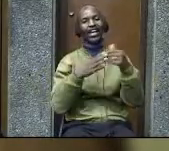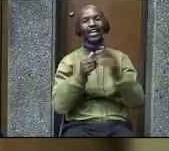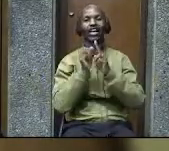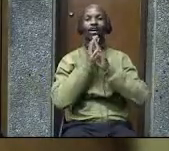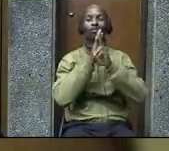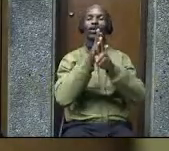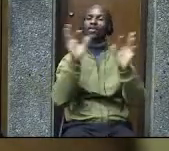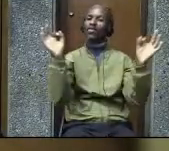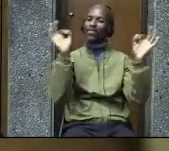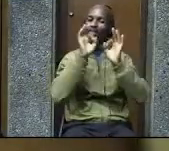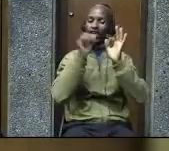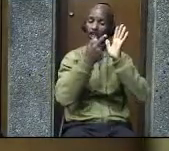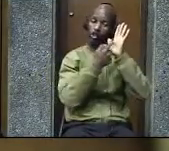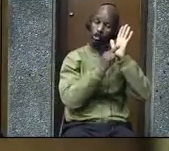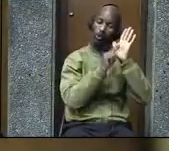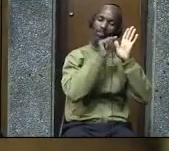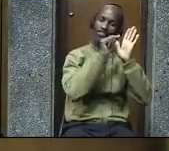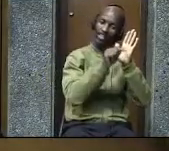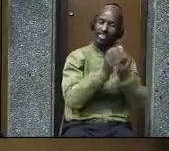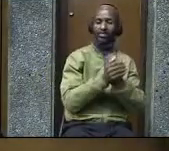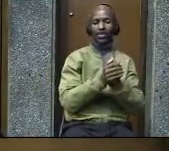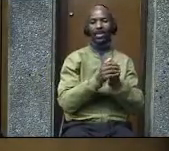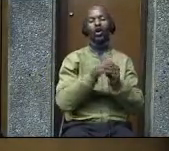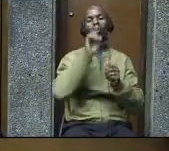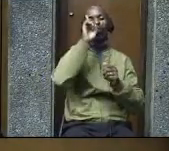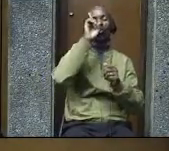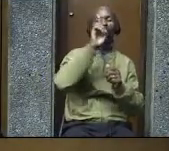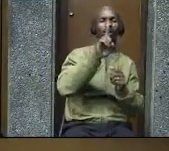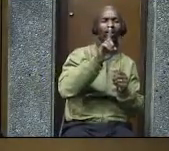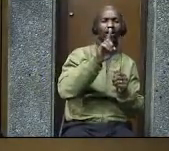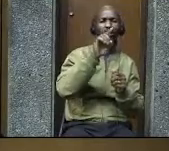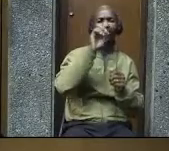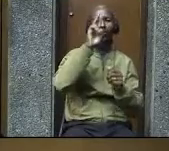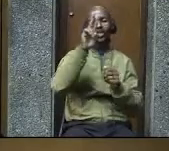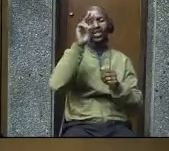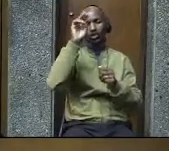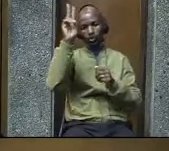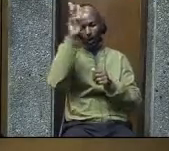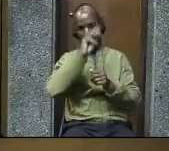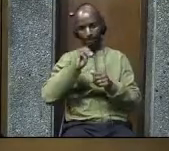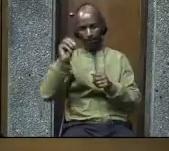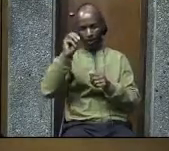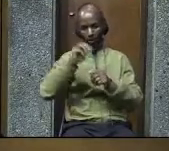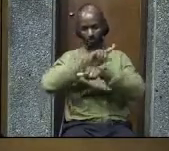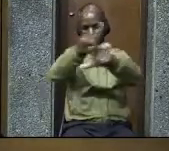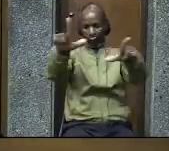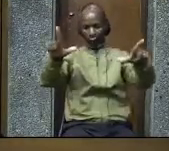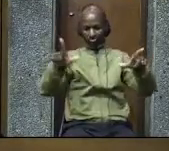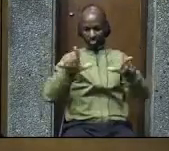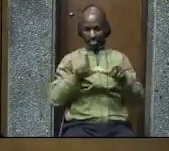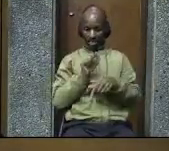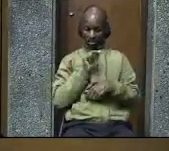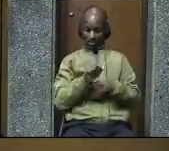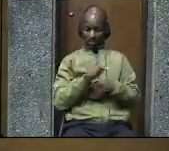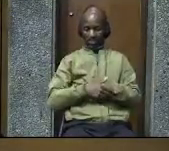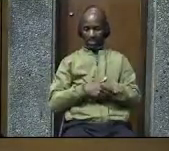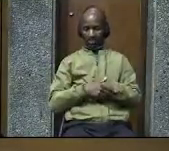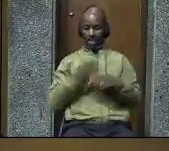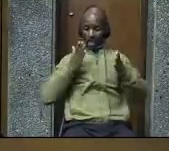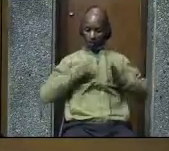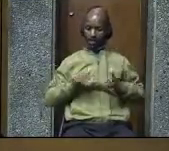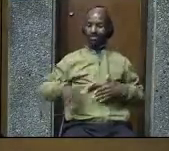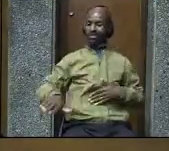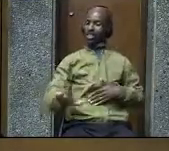of showing that out of 122 million hectares, these human